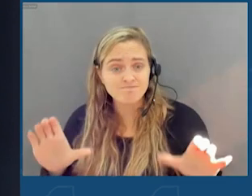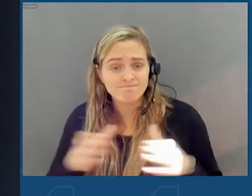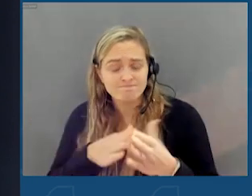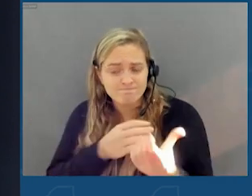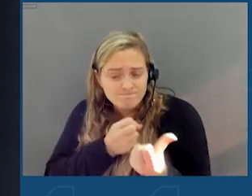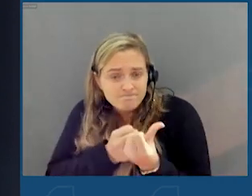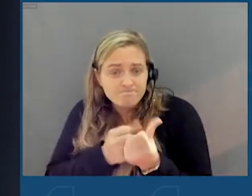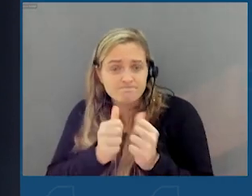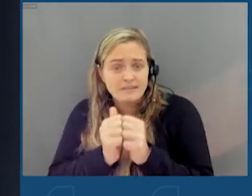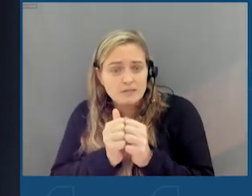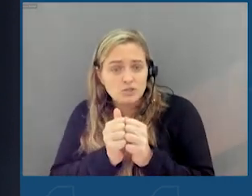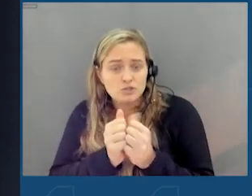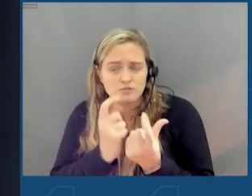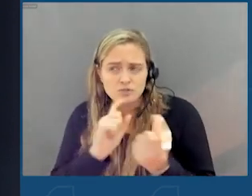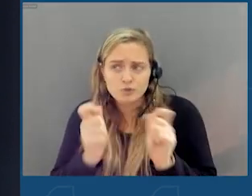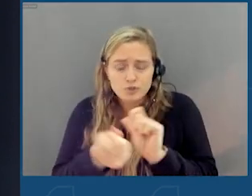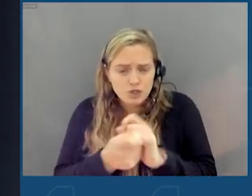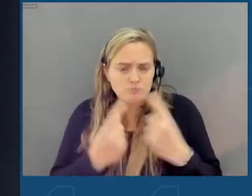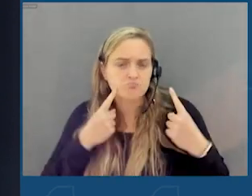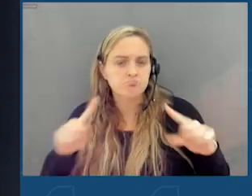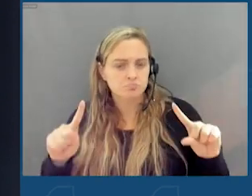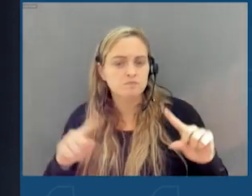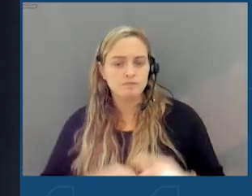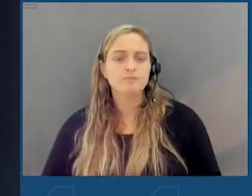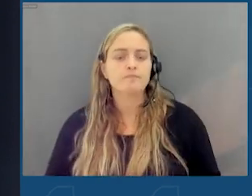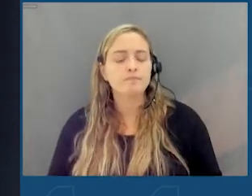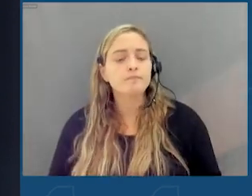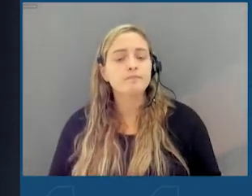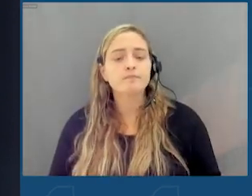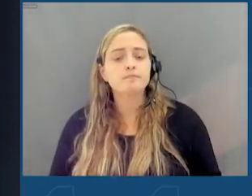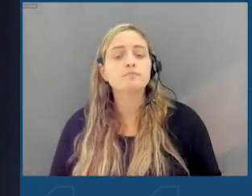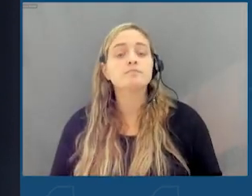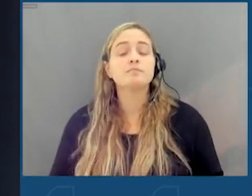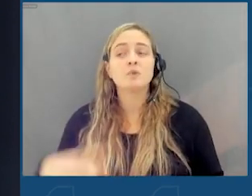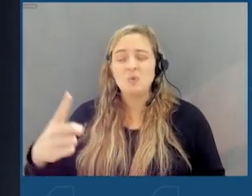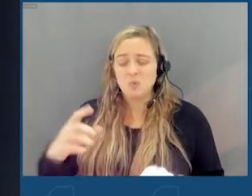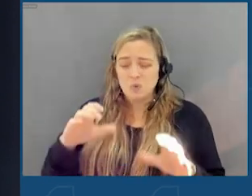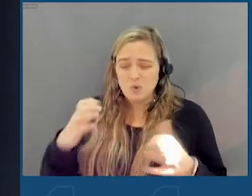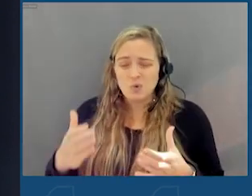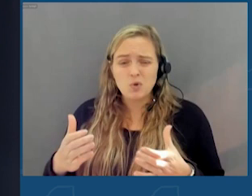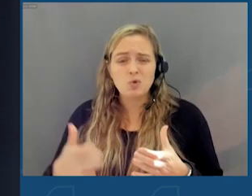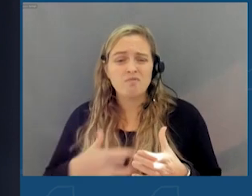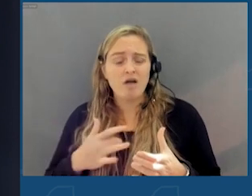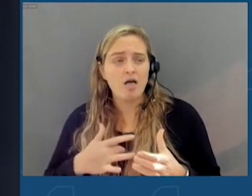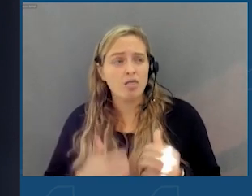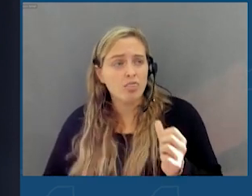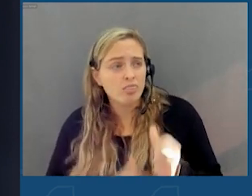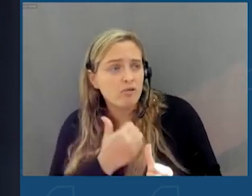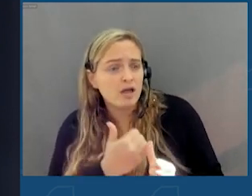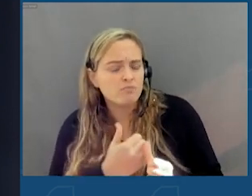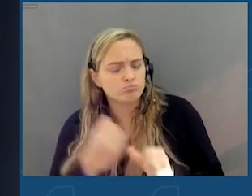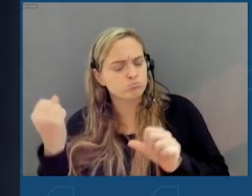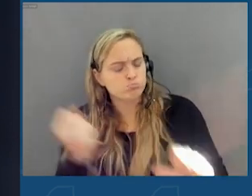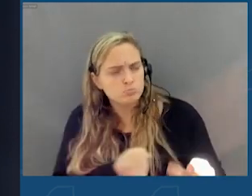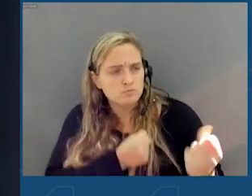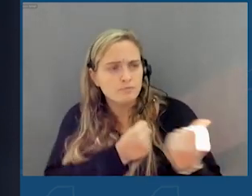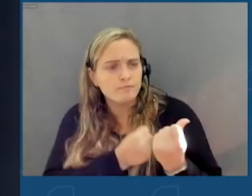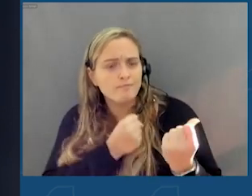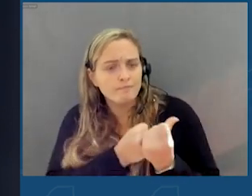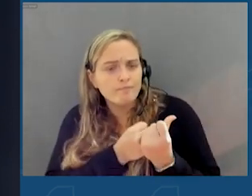change and were successful. And when one marginalized group was threatened, there was strength in